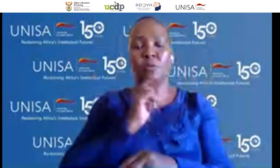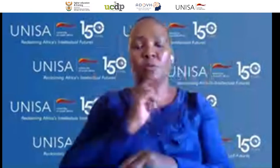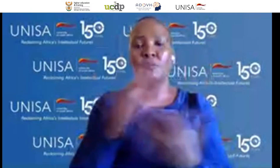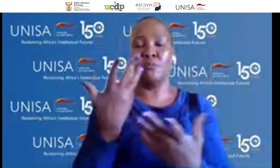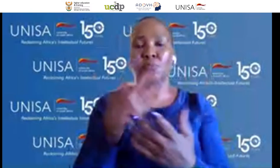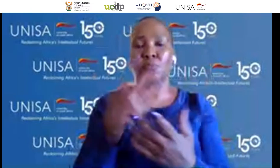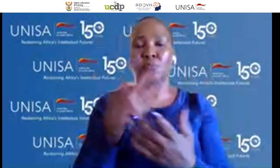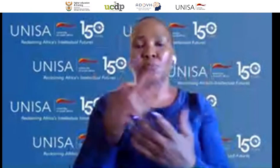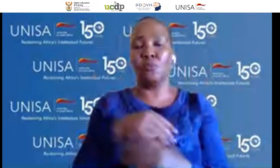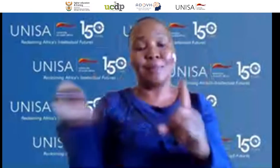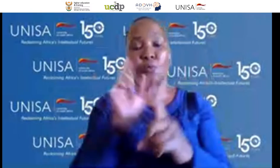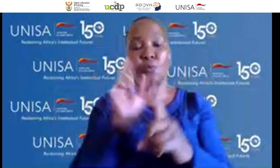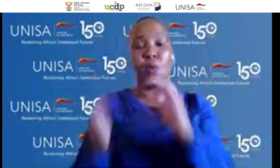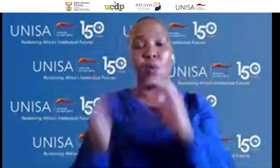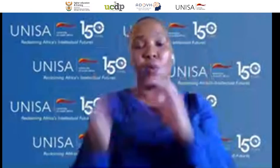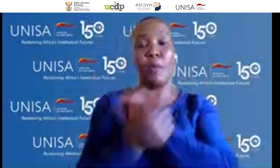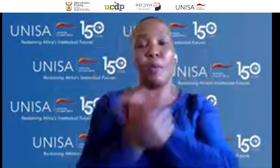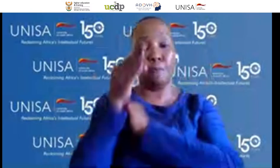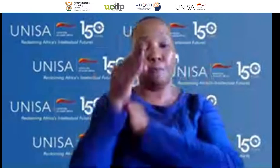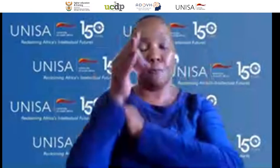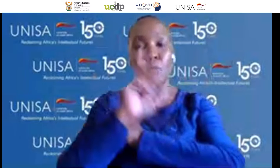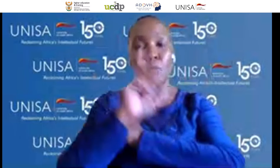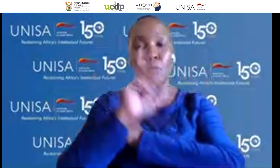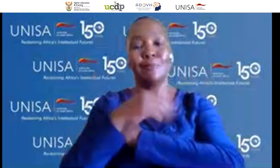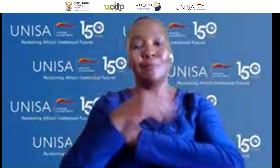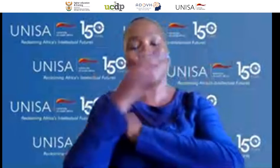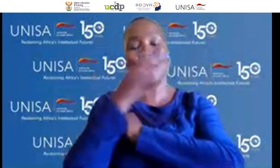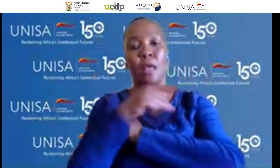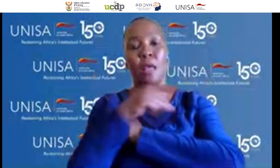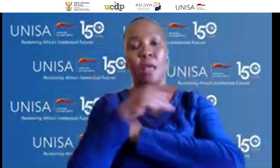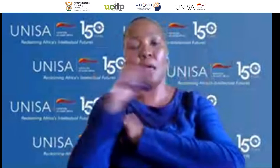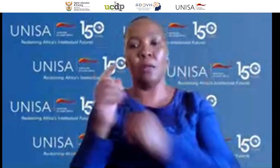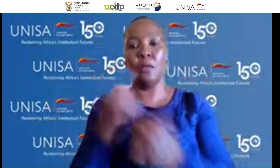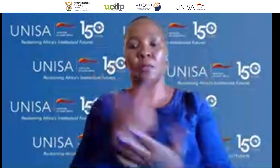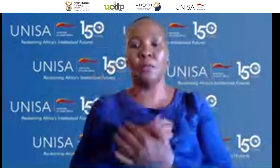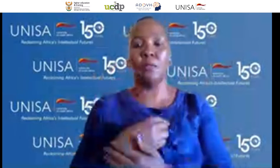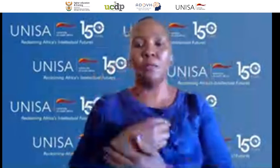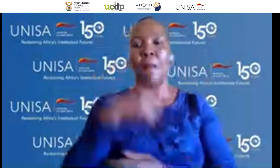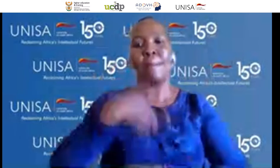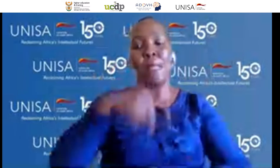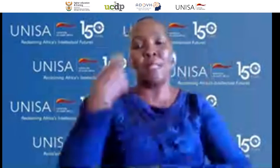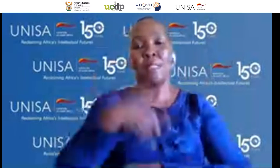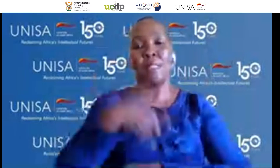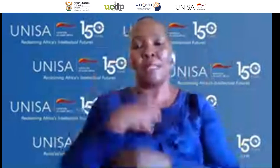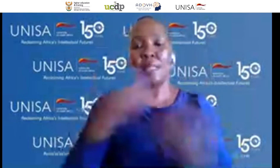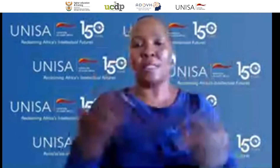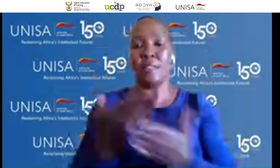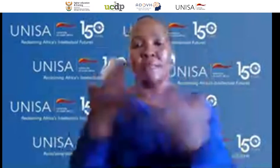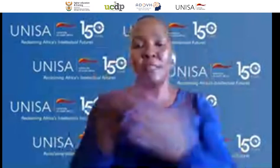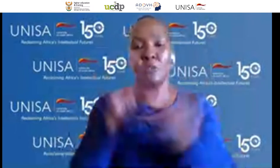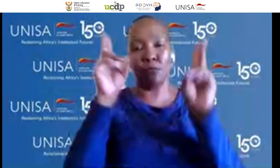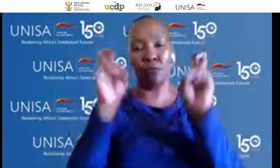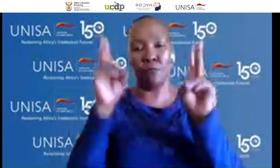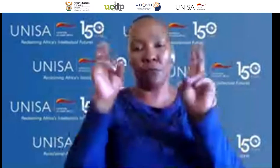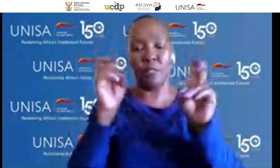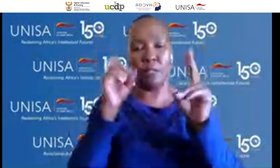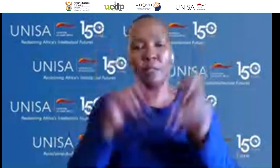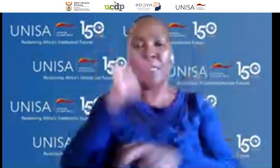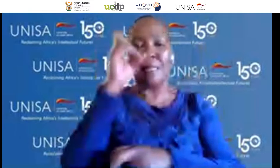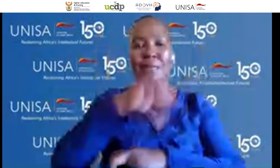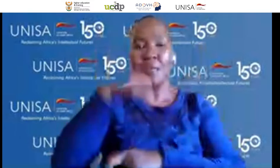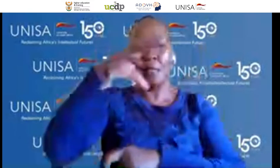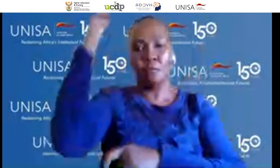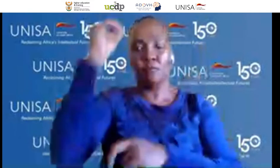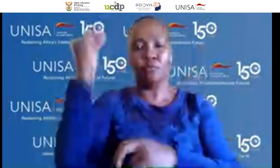But what we want to say to you is that personal network or service provider issues and load shedding or electricity